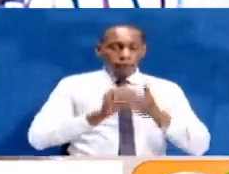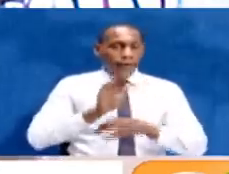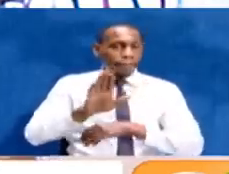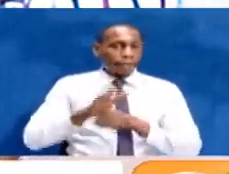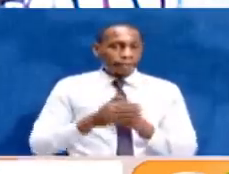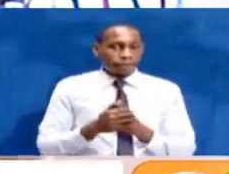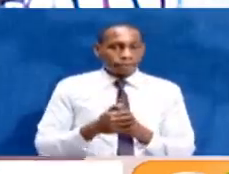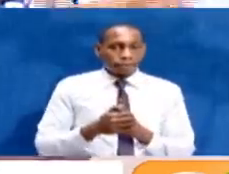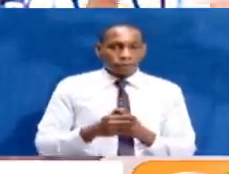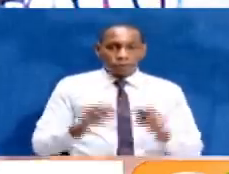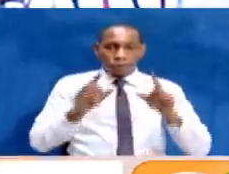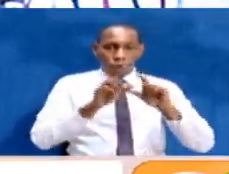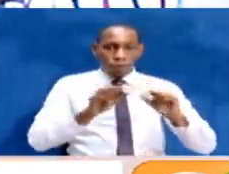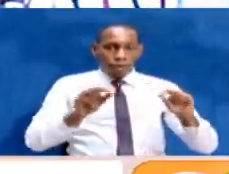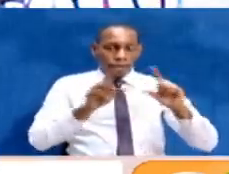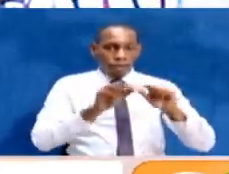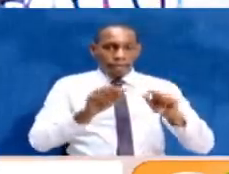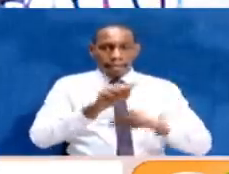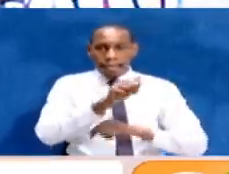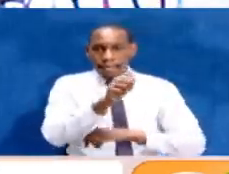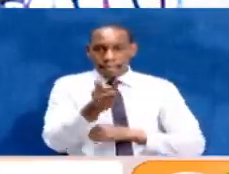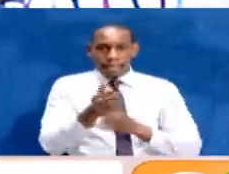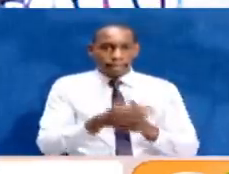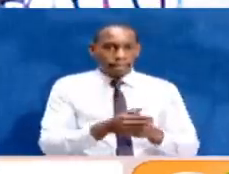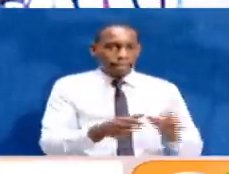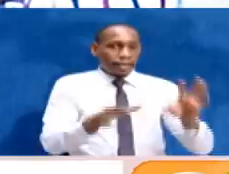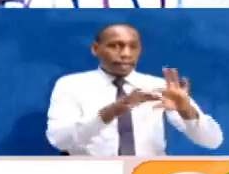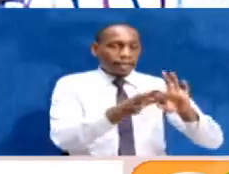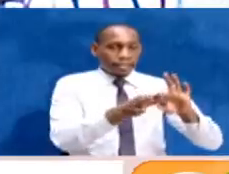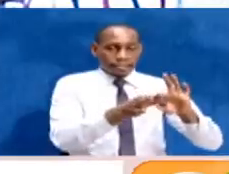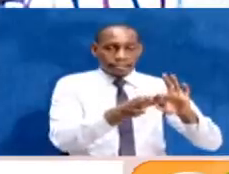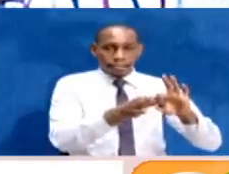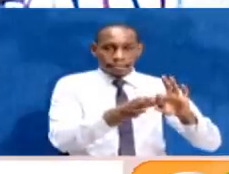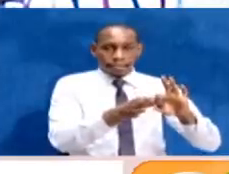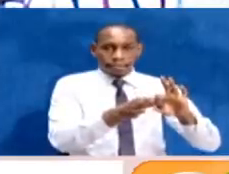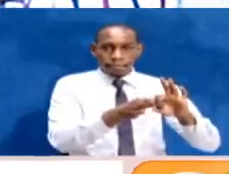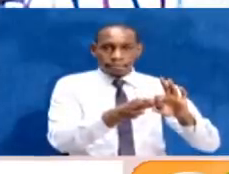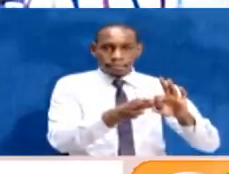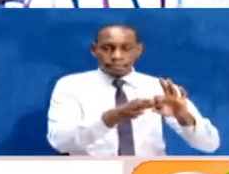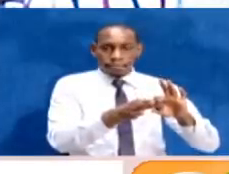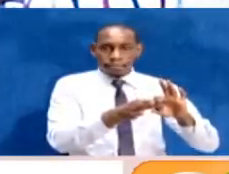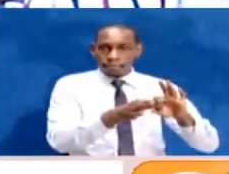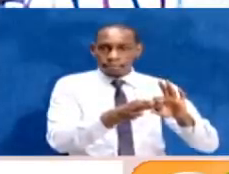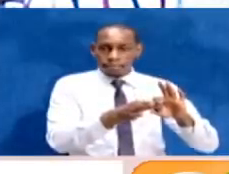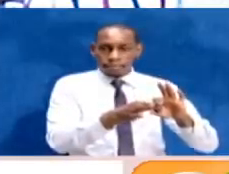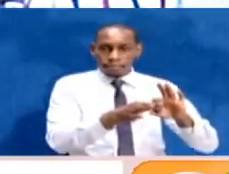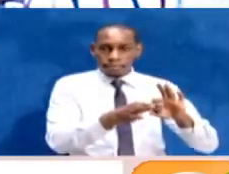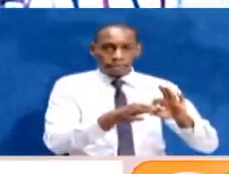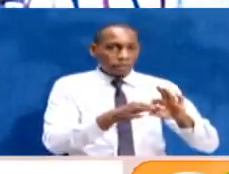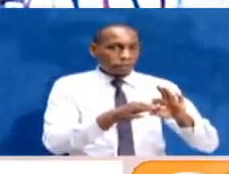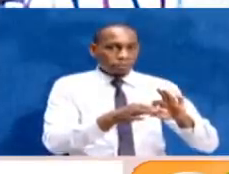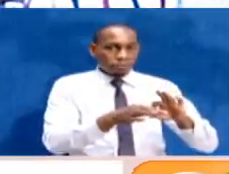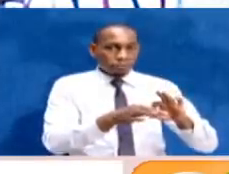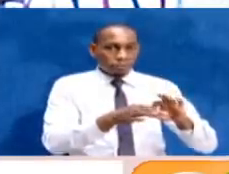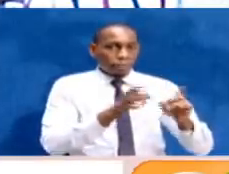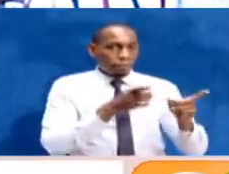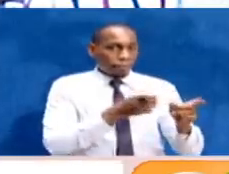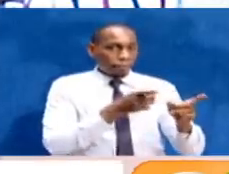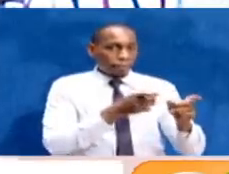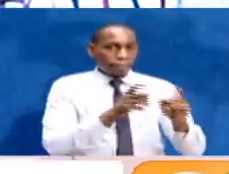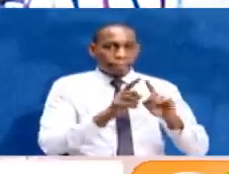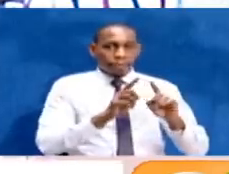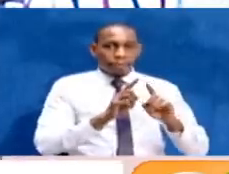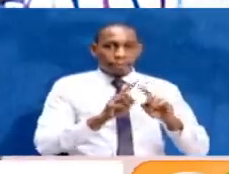them referring to this other alliance that we will talk about shortly in not very flattering terms,